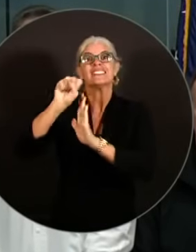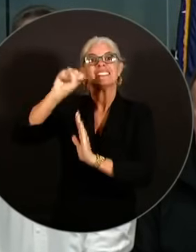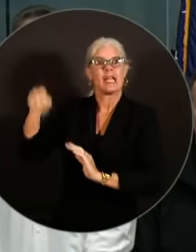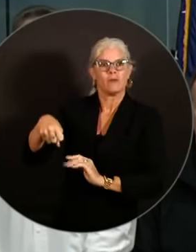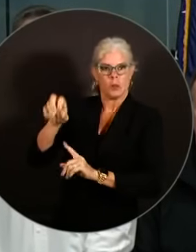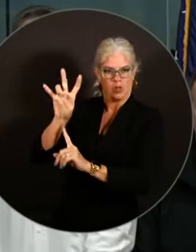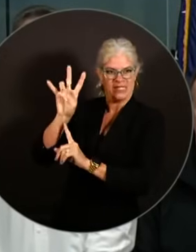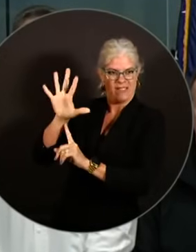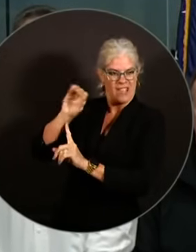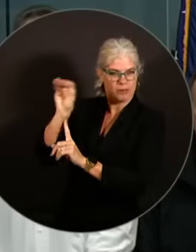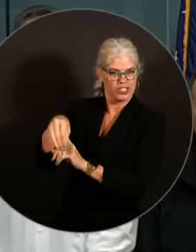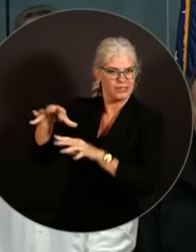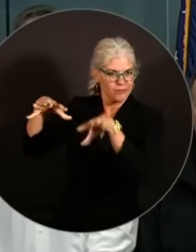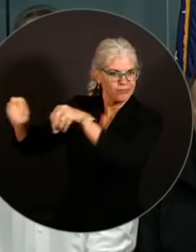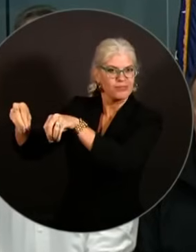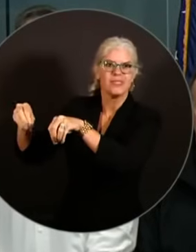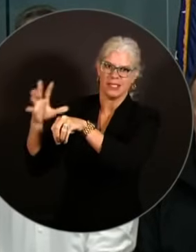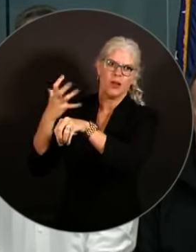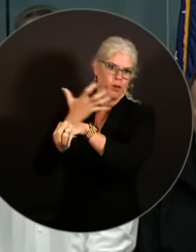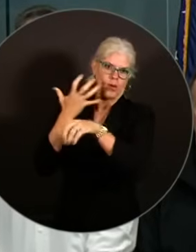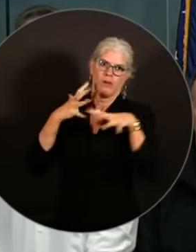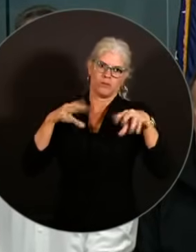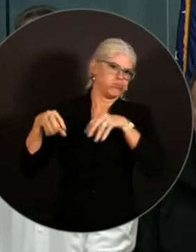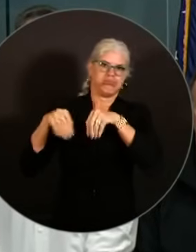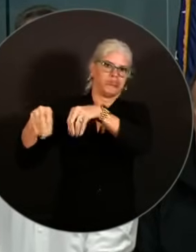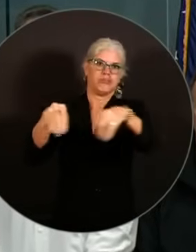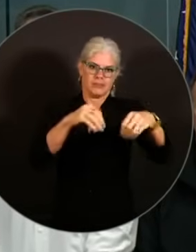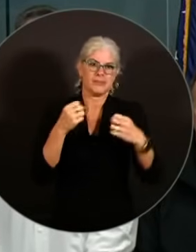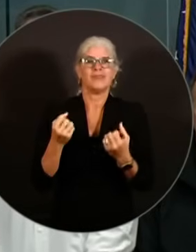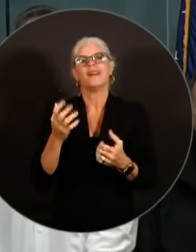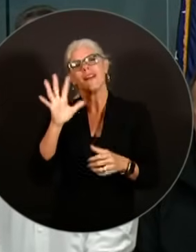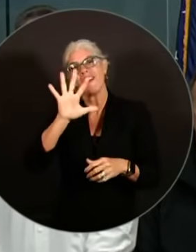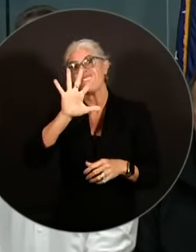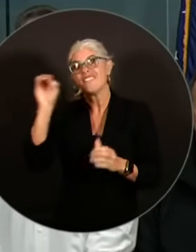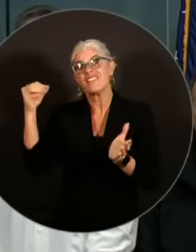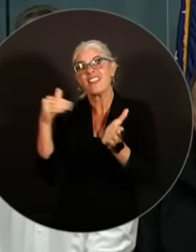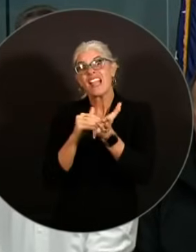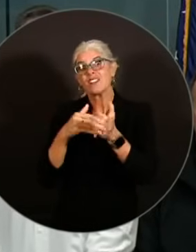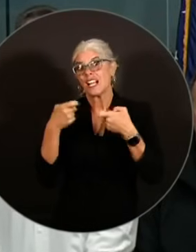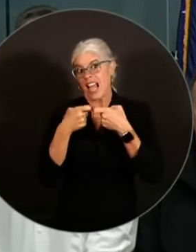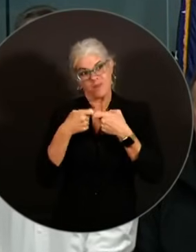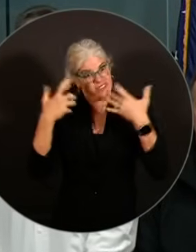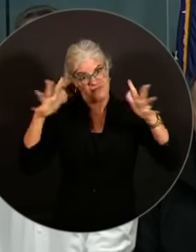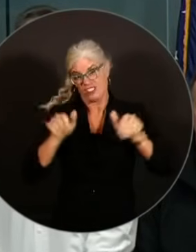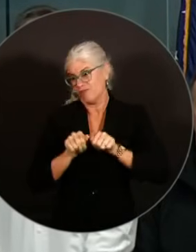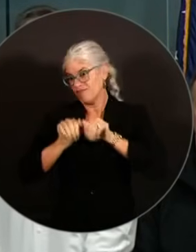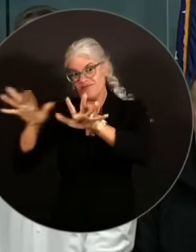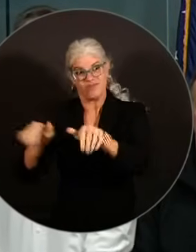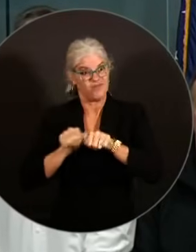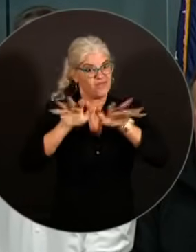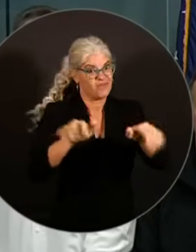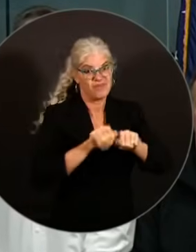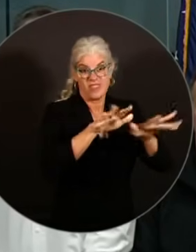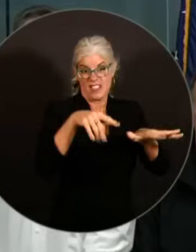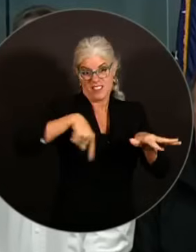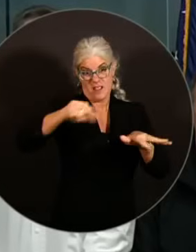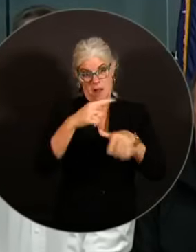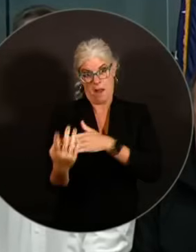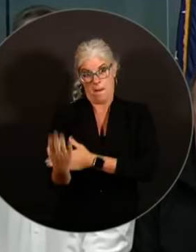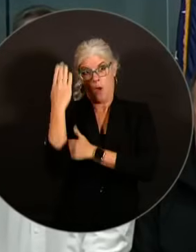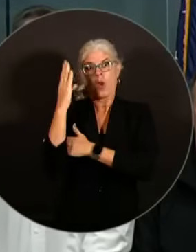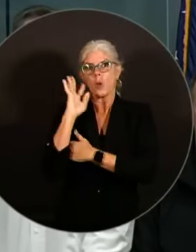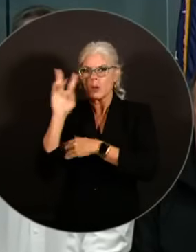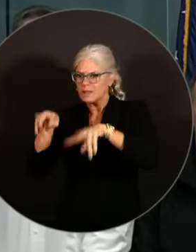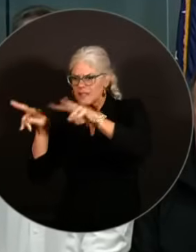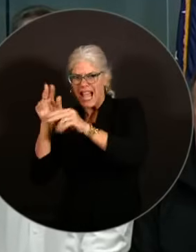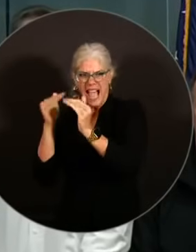out. Of course, there are 50,000-plus linemen that have been pre-staged. A lot of what they'll do this morning is likely assess the